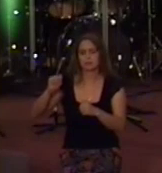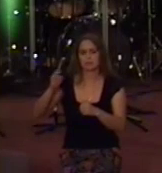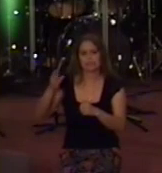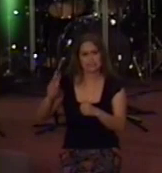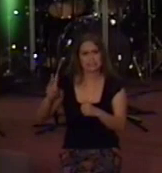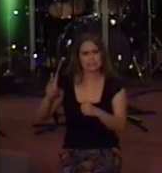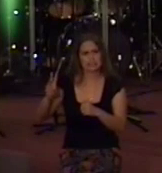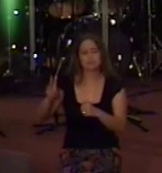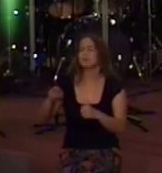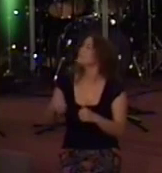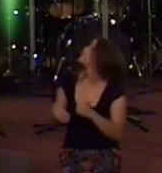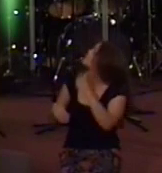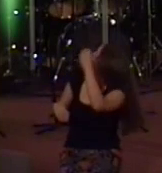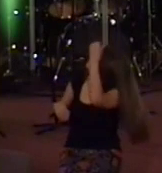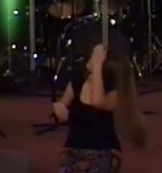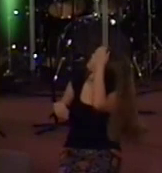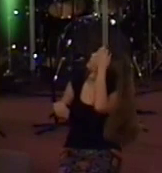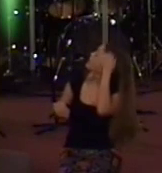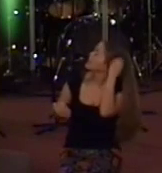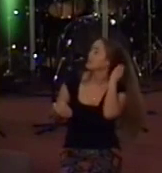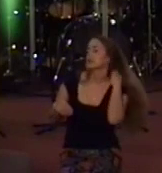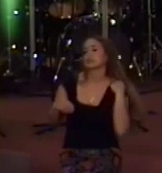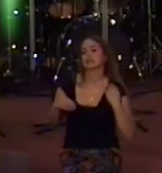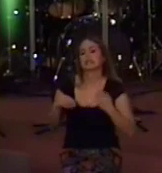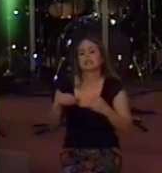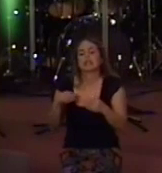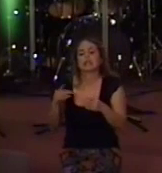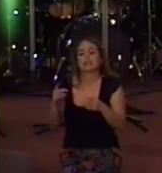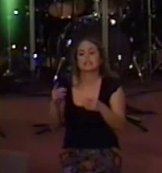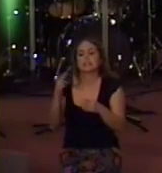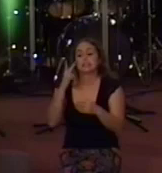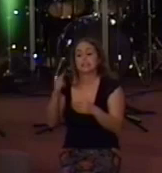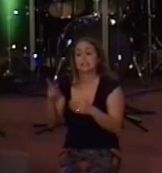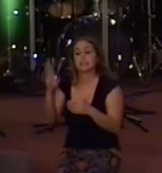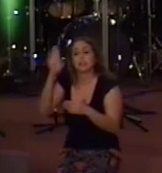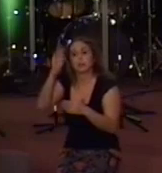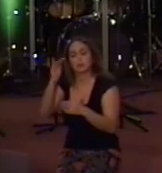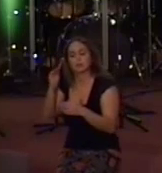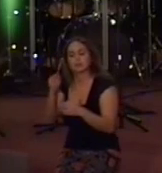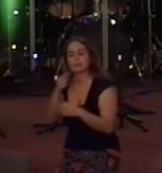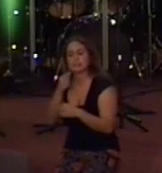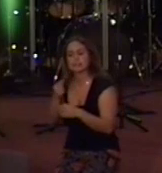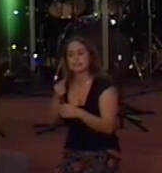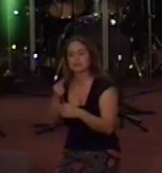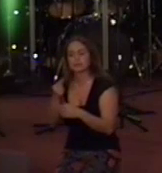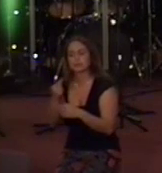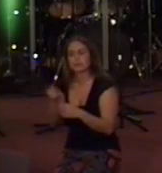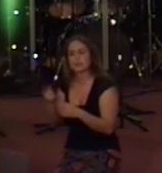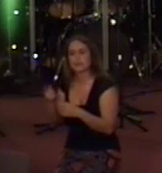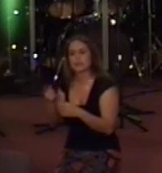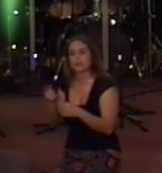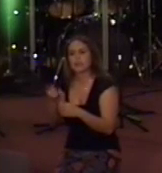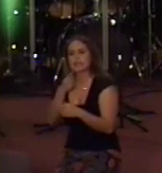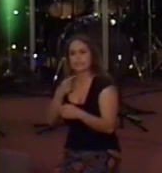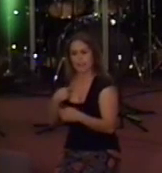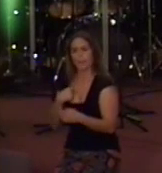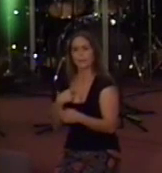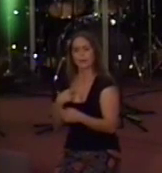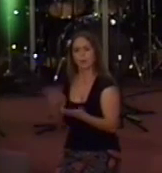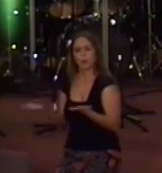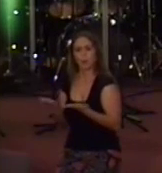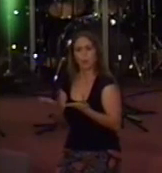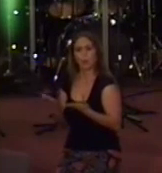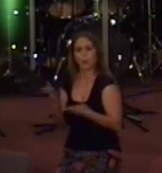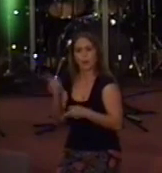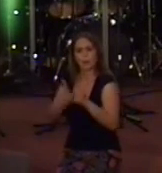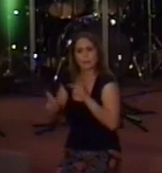the boys in the area of Caesarea Philippi, and he asks them, tell me, what are they saying on the streets? Who